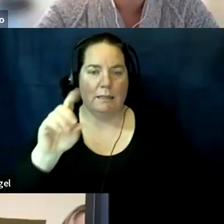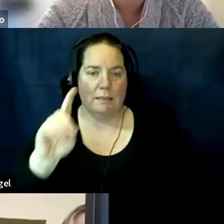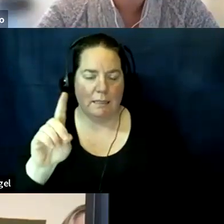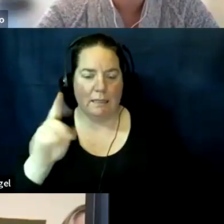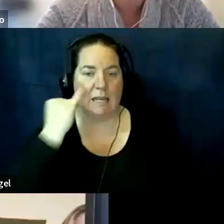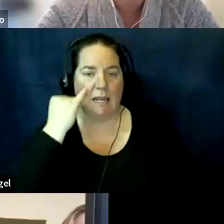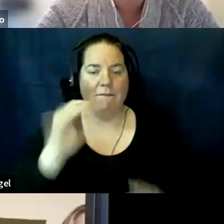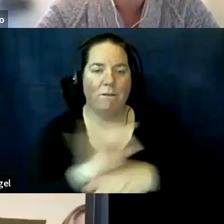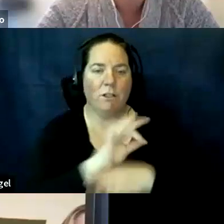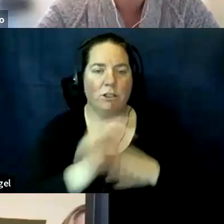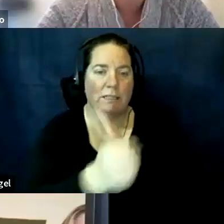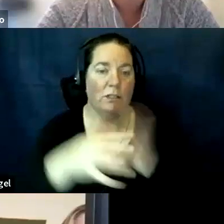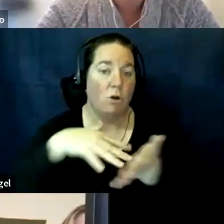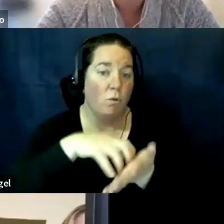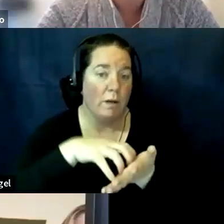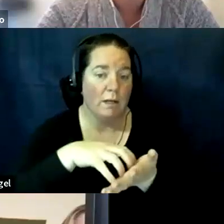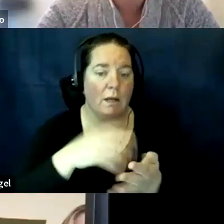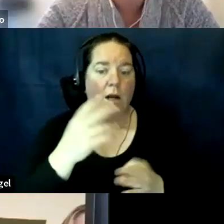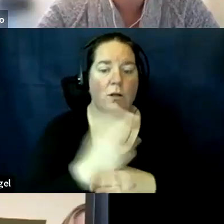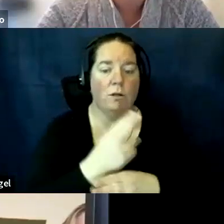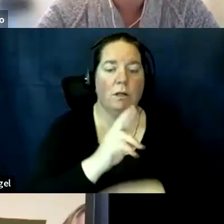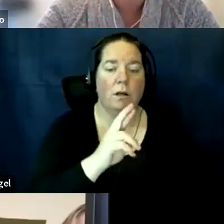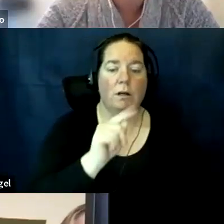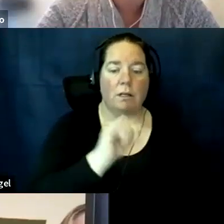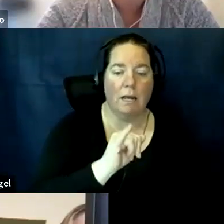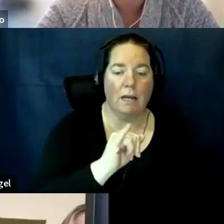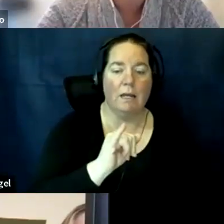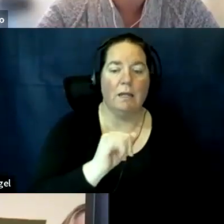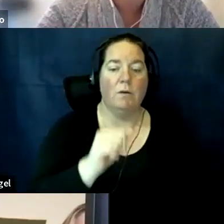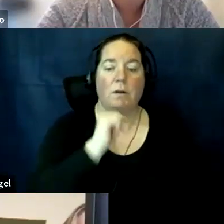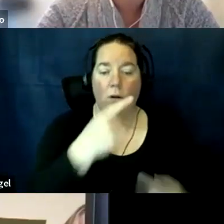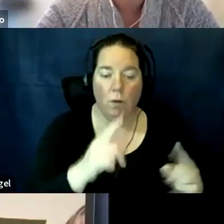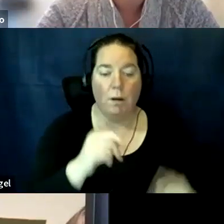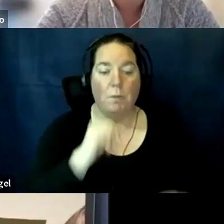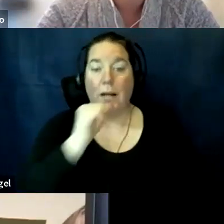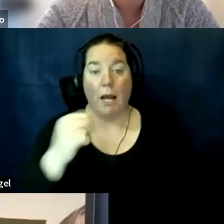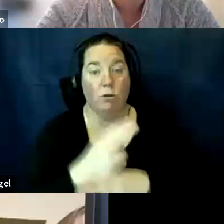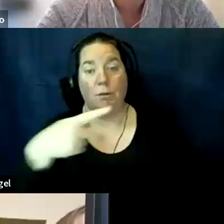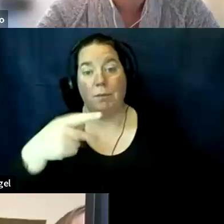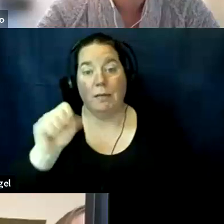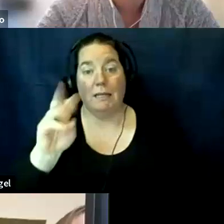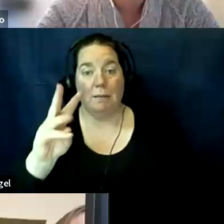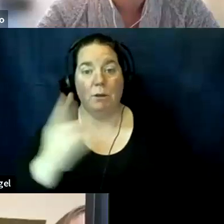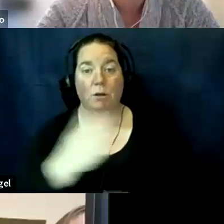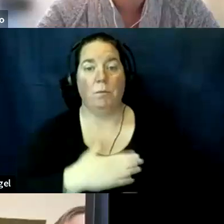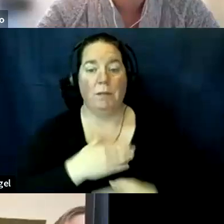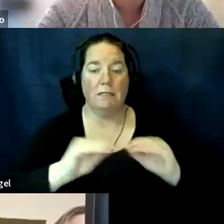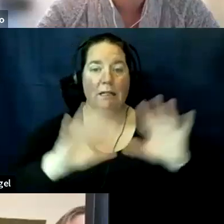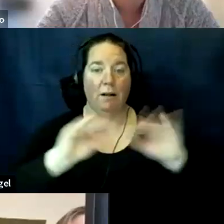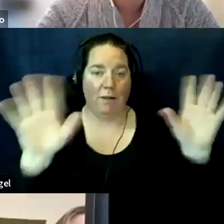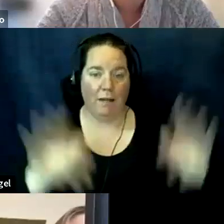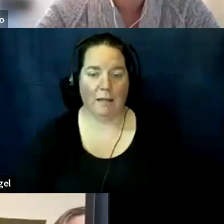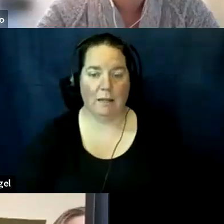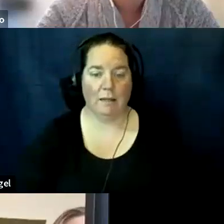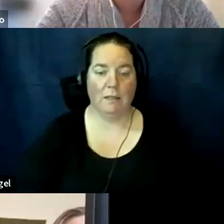weak. Using RTI that would work, but not using PSW, please clarify. So this is something I want